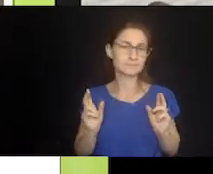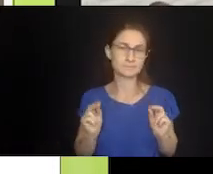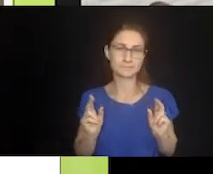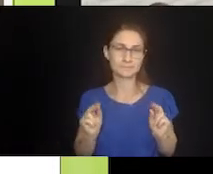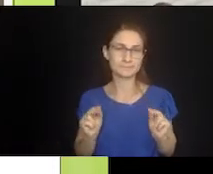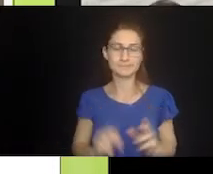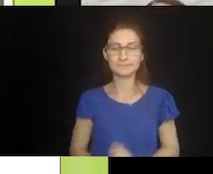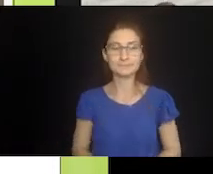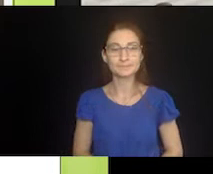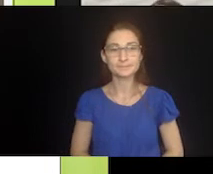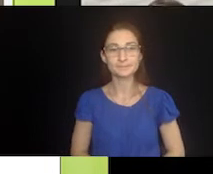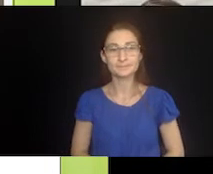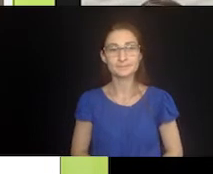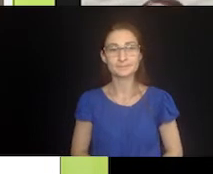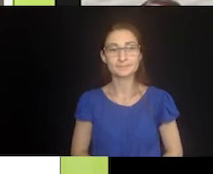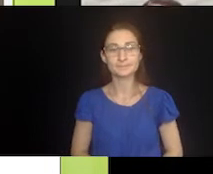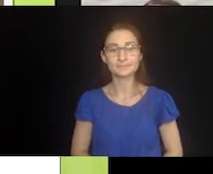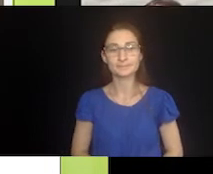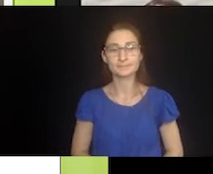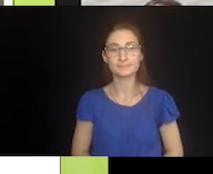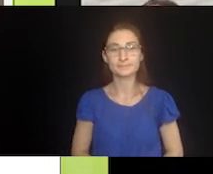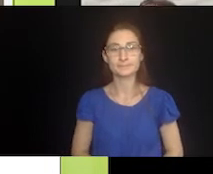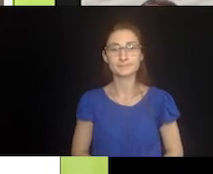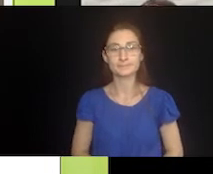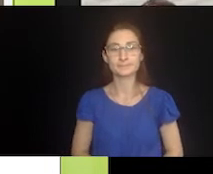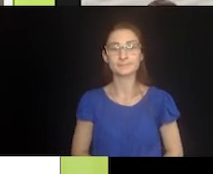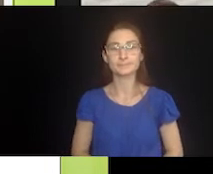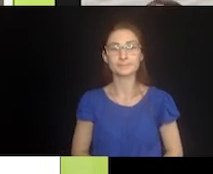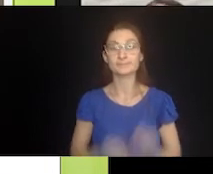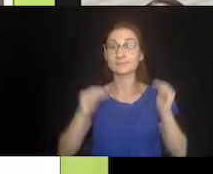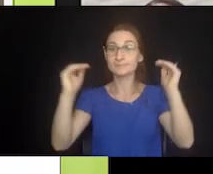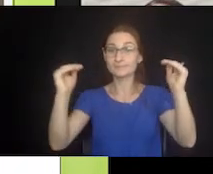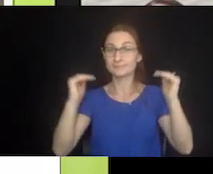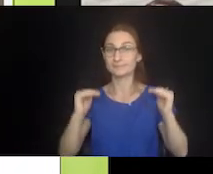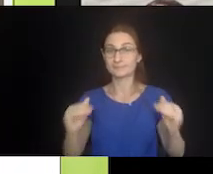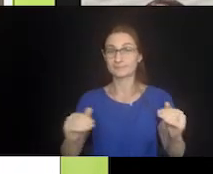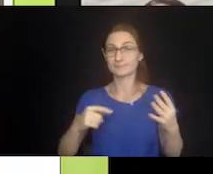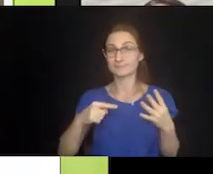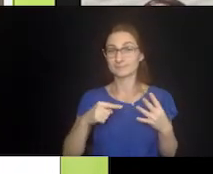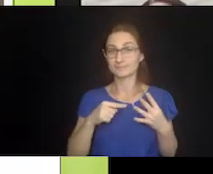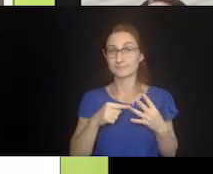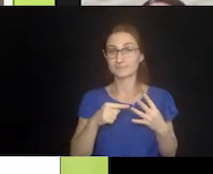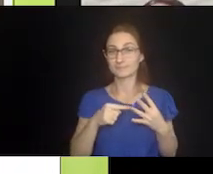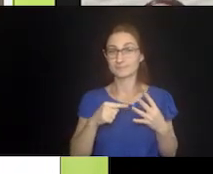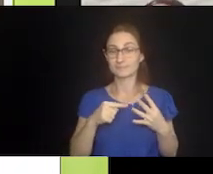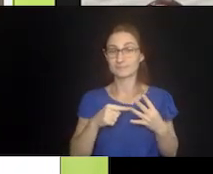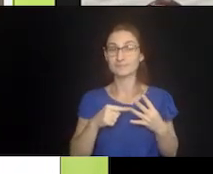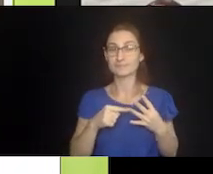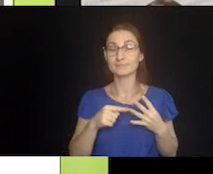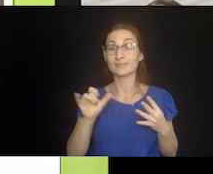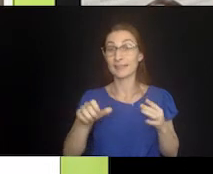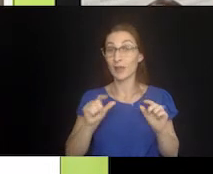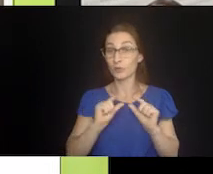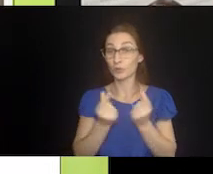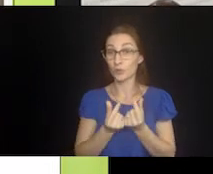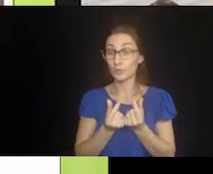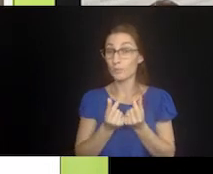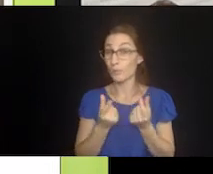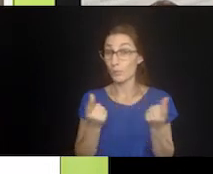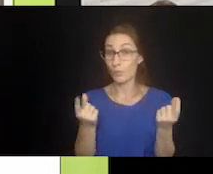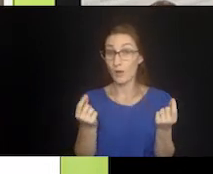don't want them to be the leaders of your meeting. So next slide. The